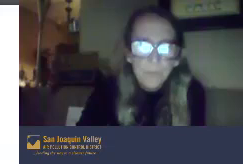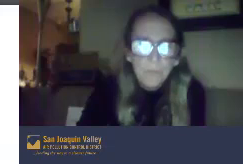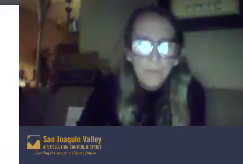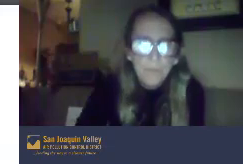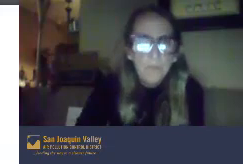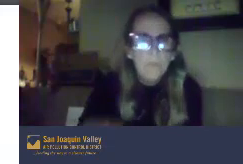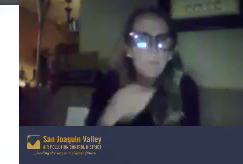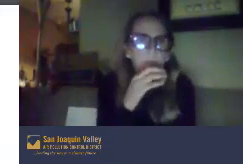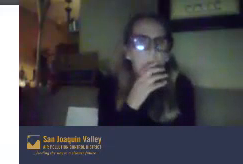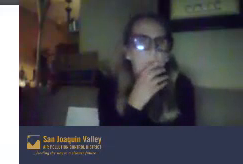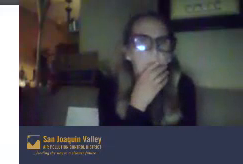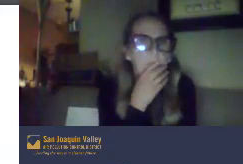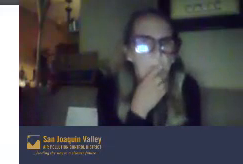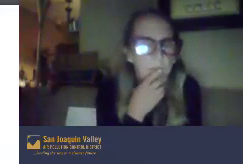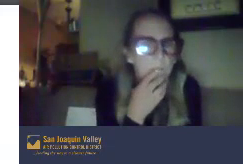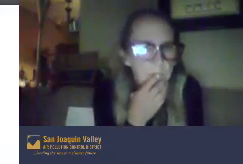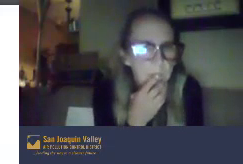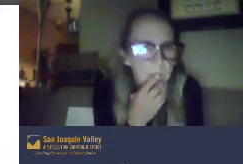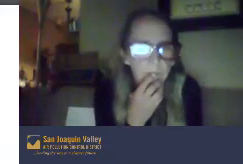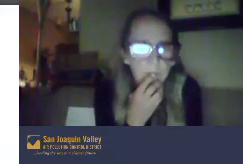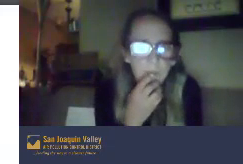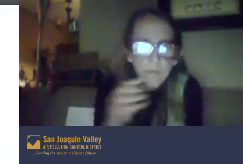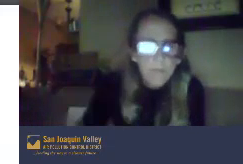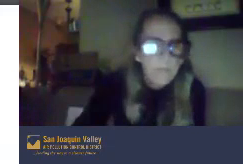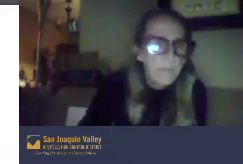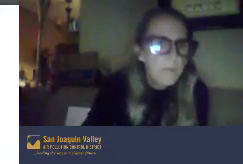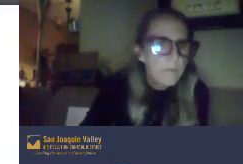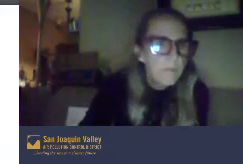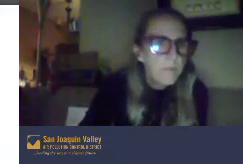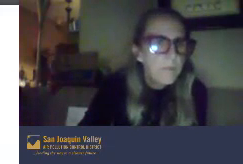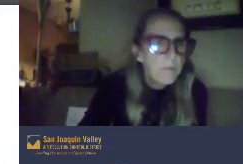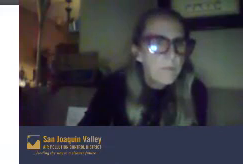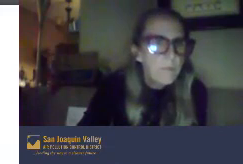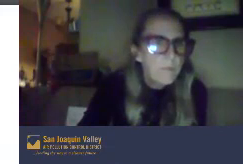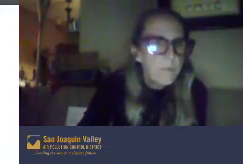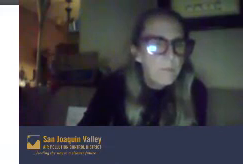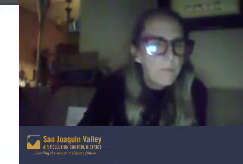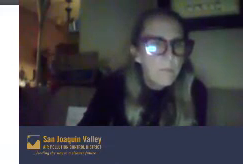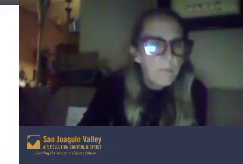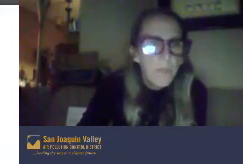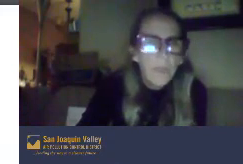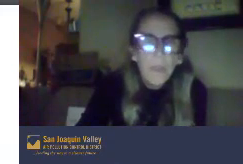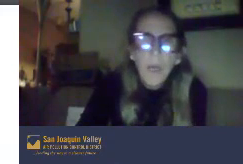that we can make sure this measure is the most useful to them. And with that, I see a question from Debbie.